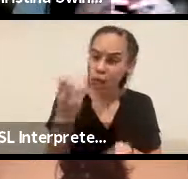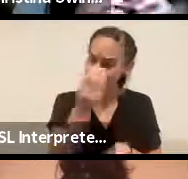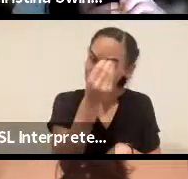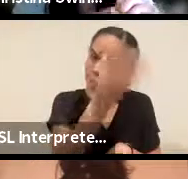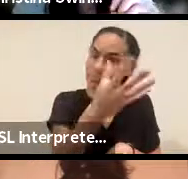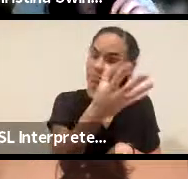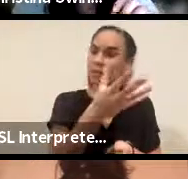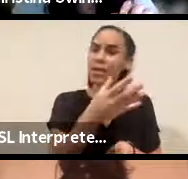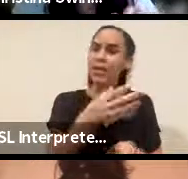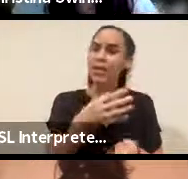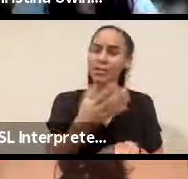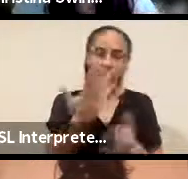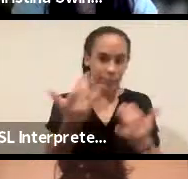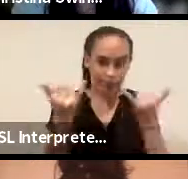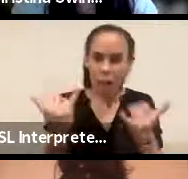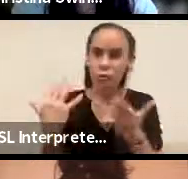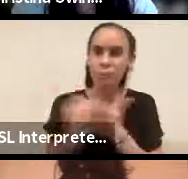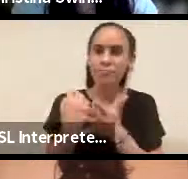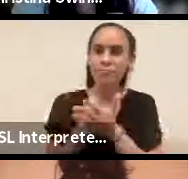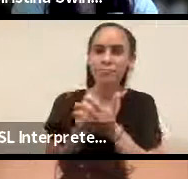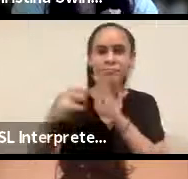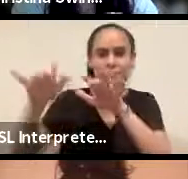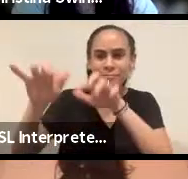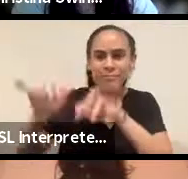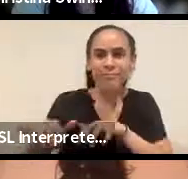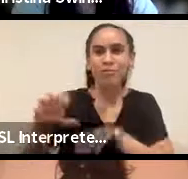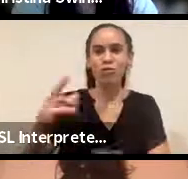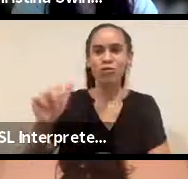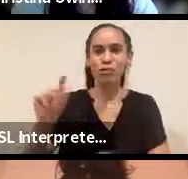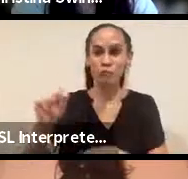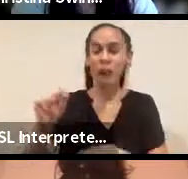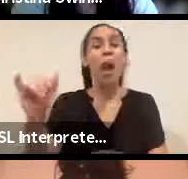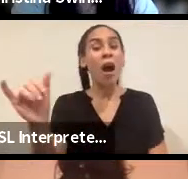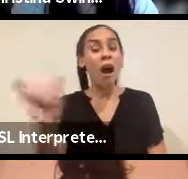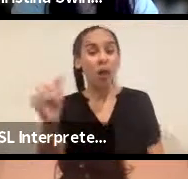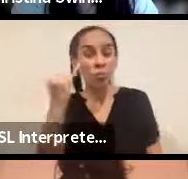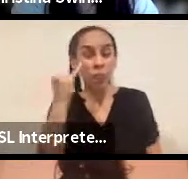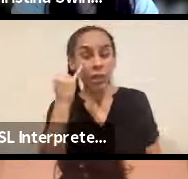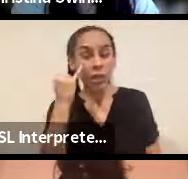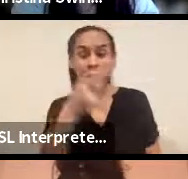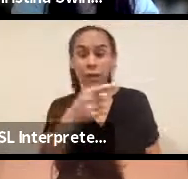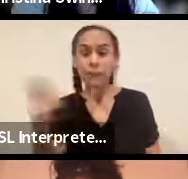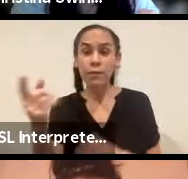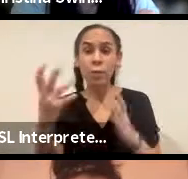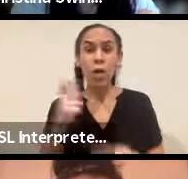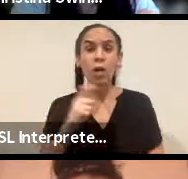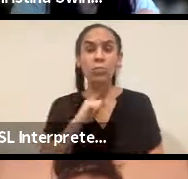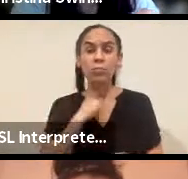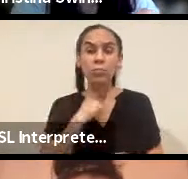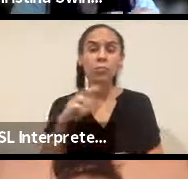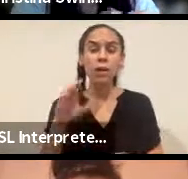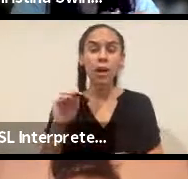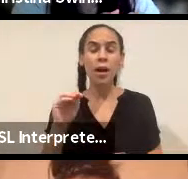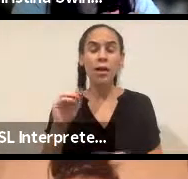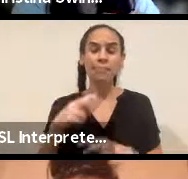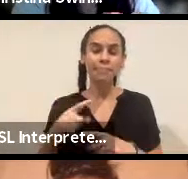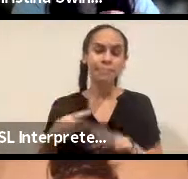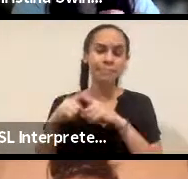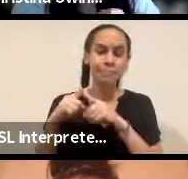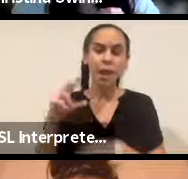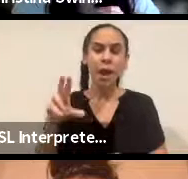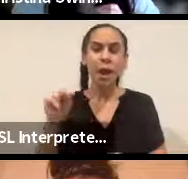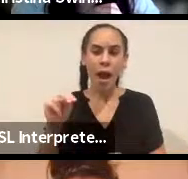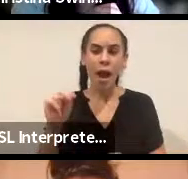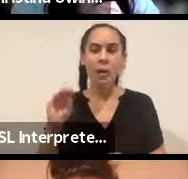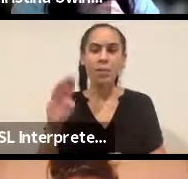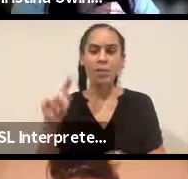it on the chat board. But also, if anyone wants to unmute their mic and share